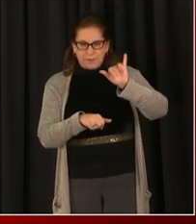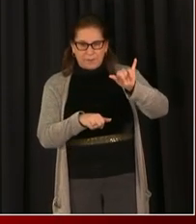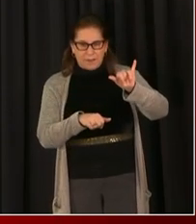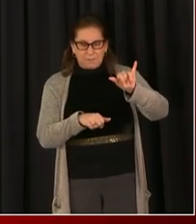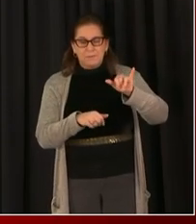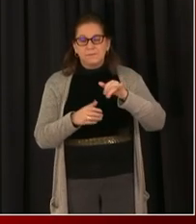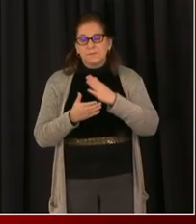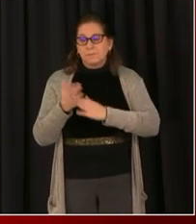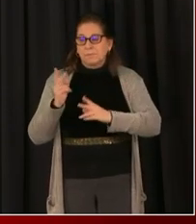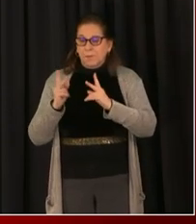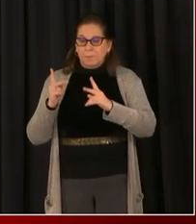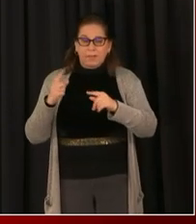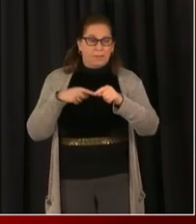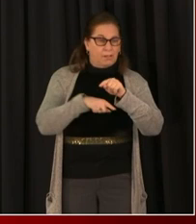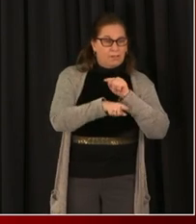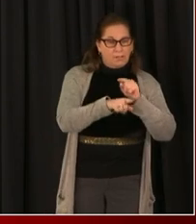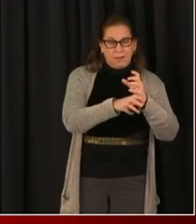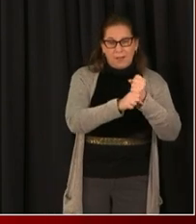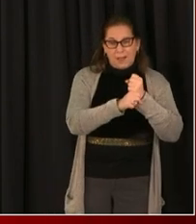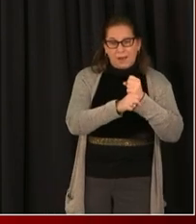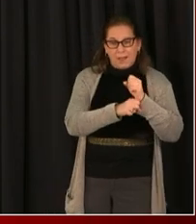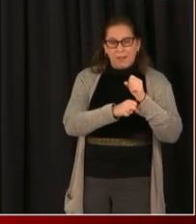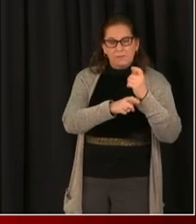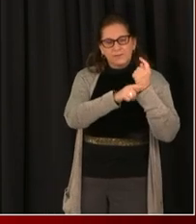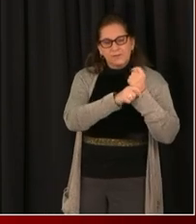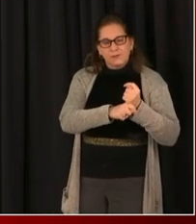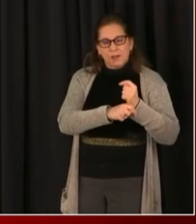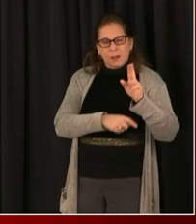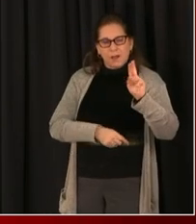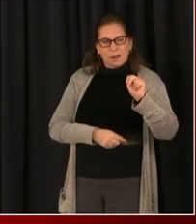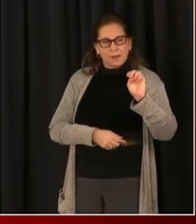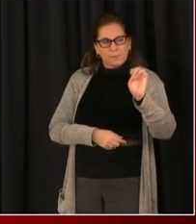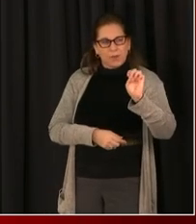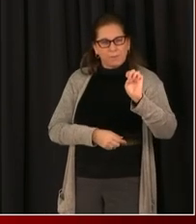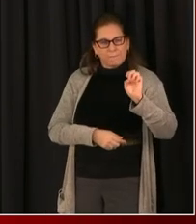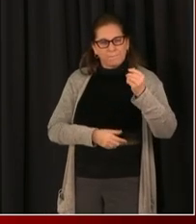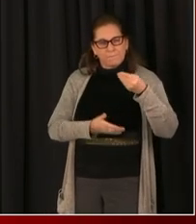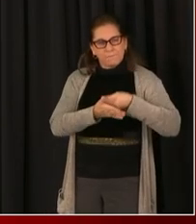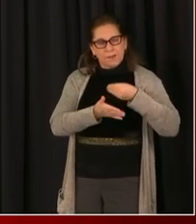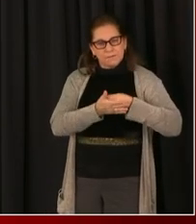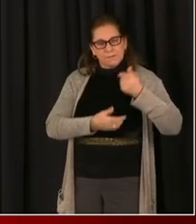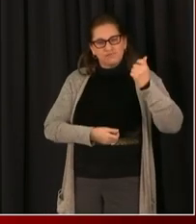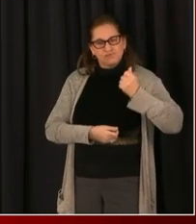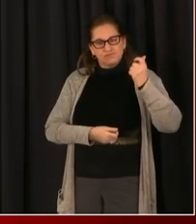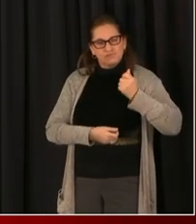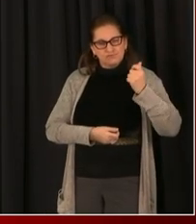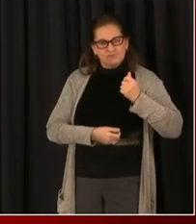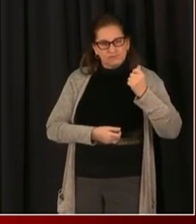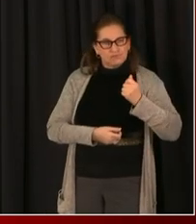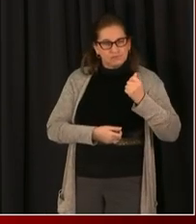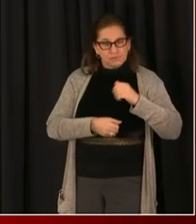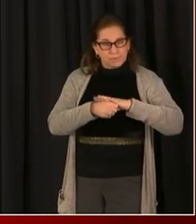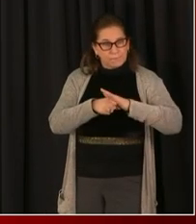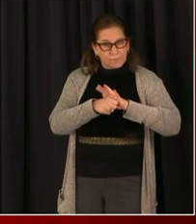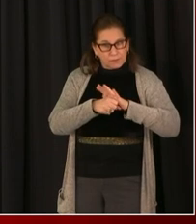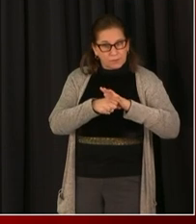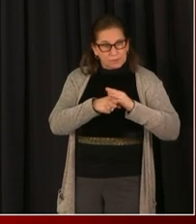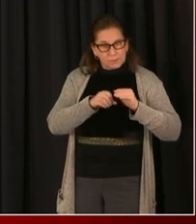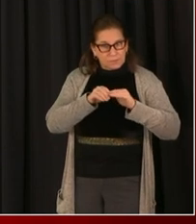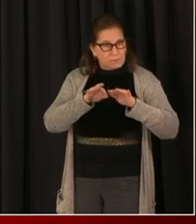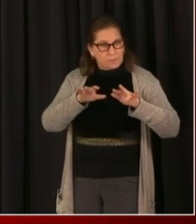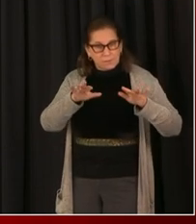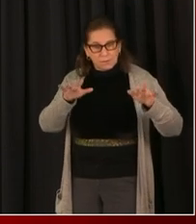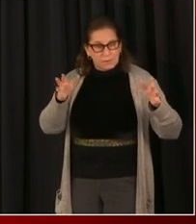benefits maybe a year or two ago that may be chronically unemployed. But this is a brand new program. And so